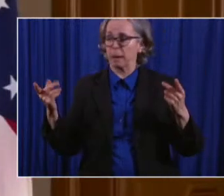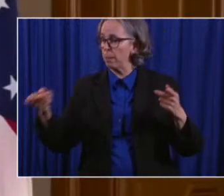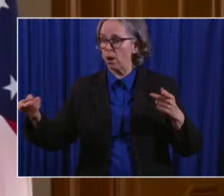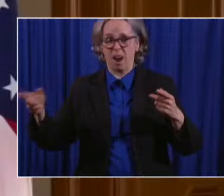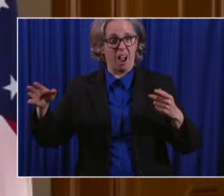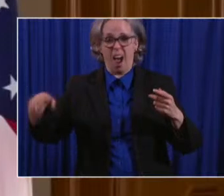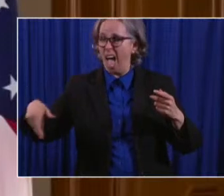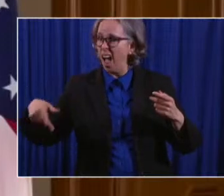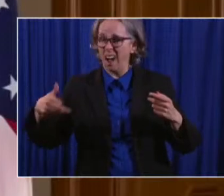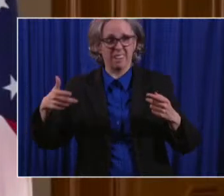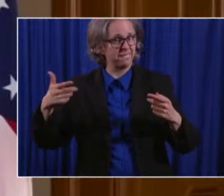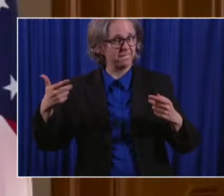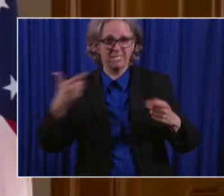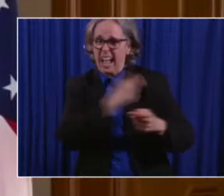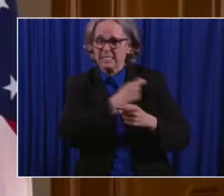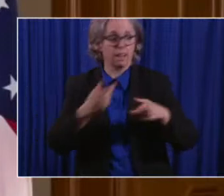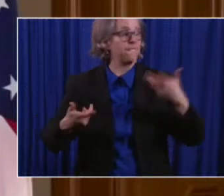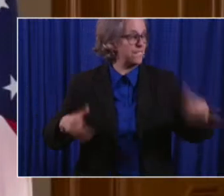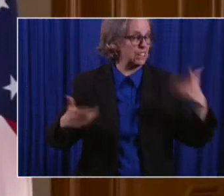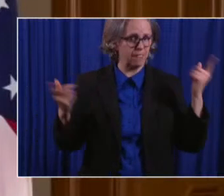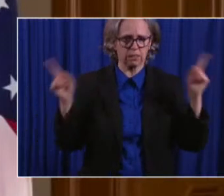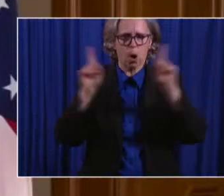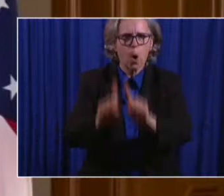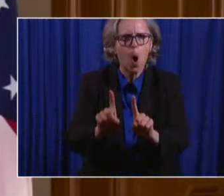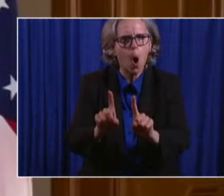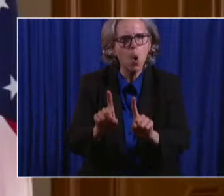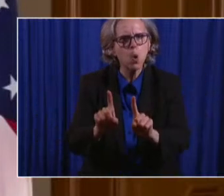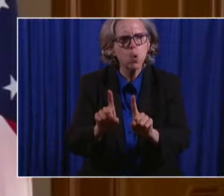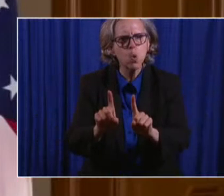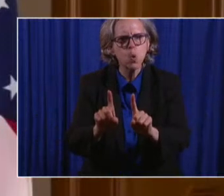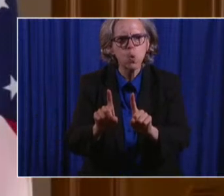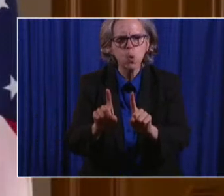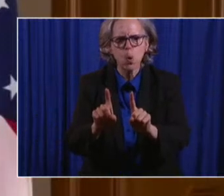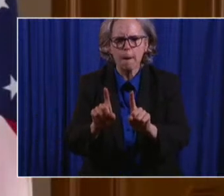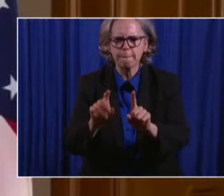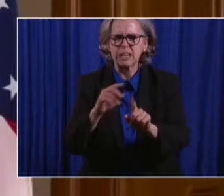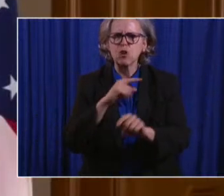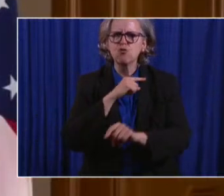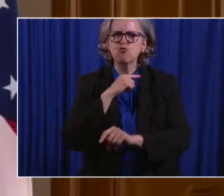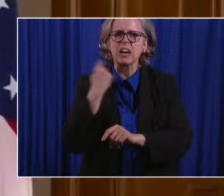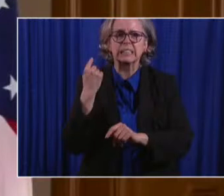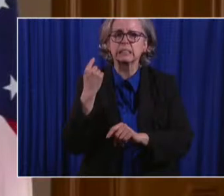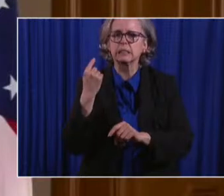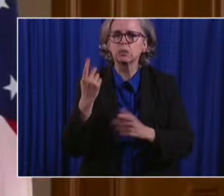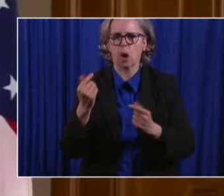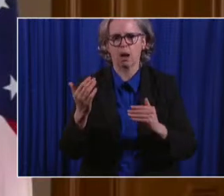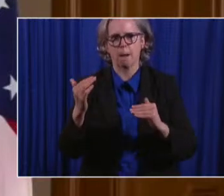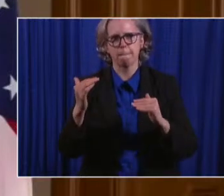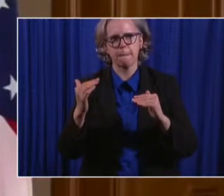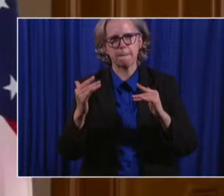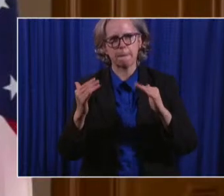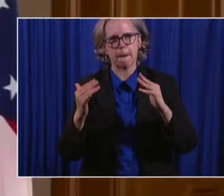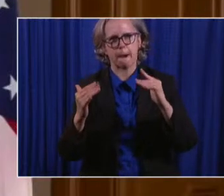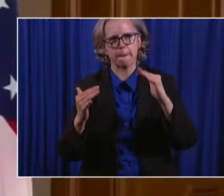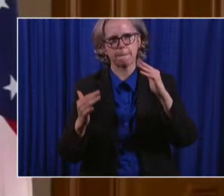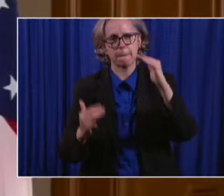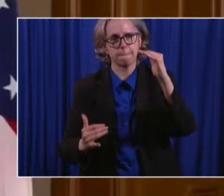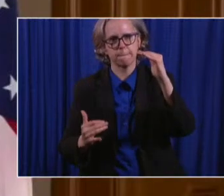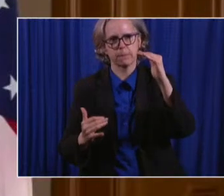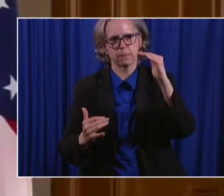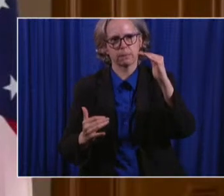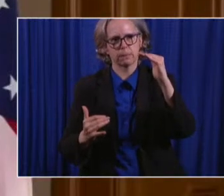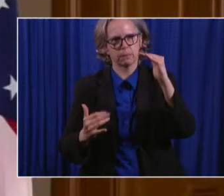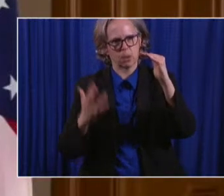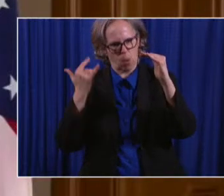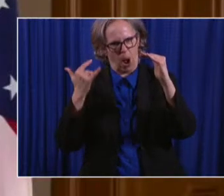vaccinated, fundamentally different risk. One has great risk, one has little, if any, risk. And I don't know how